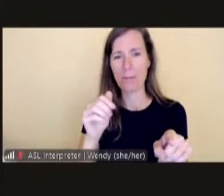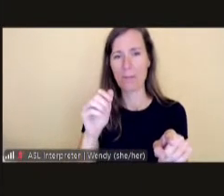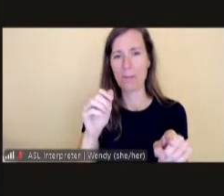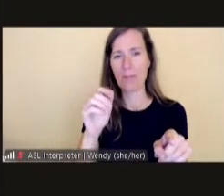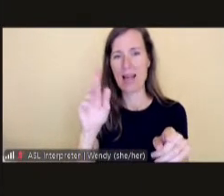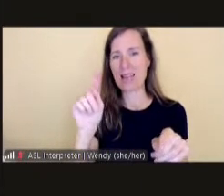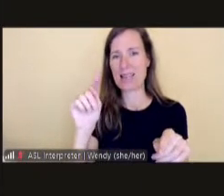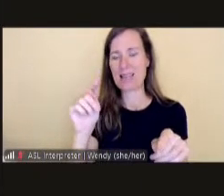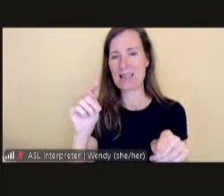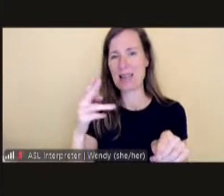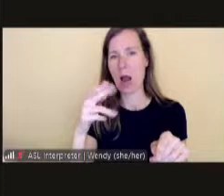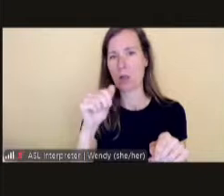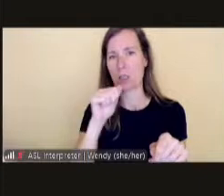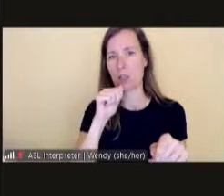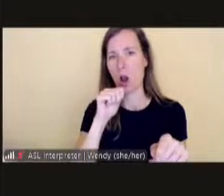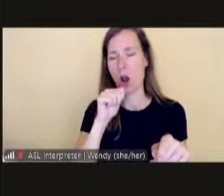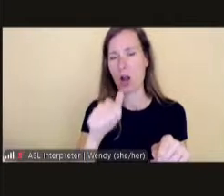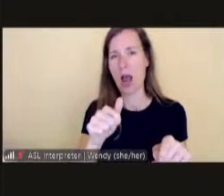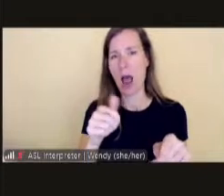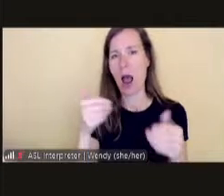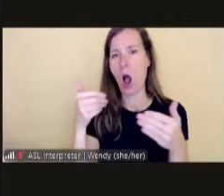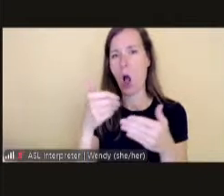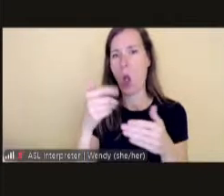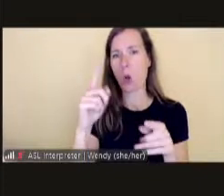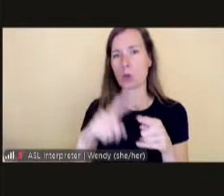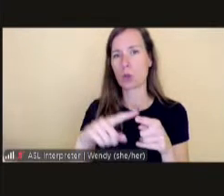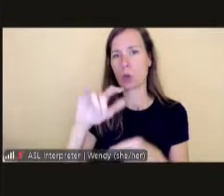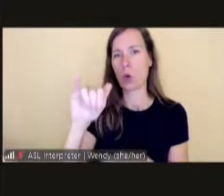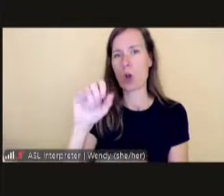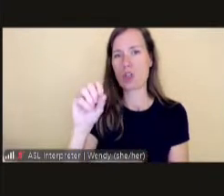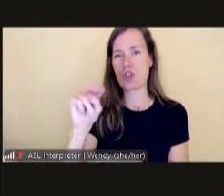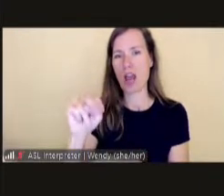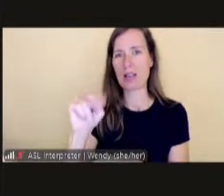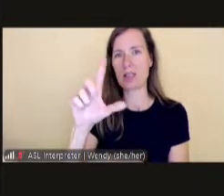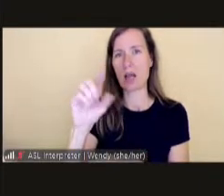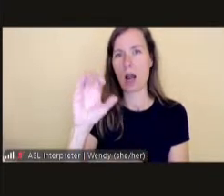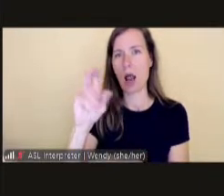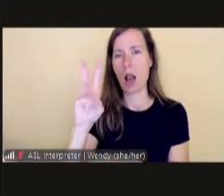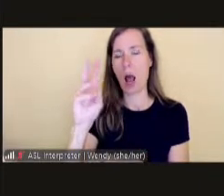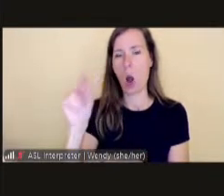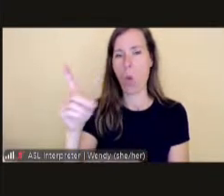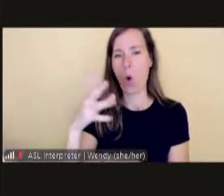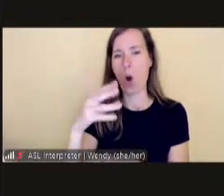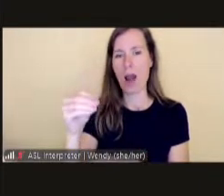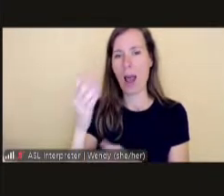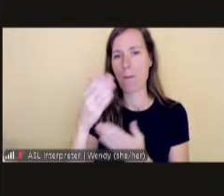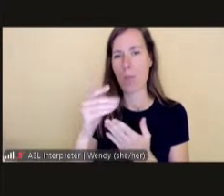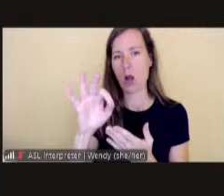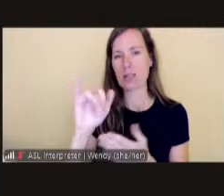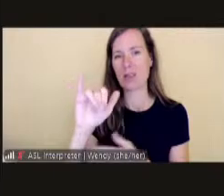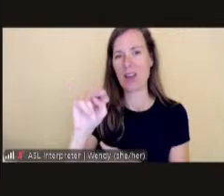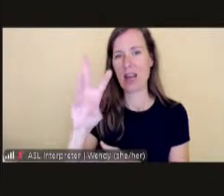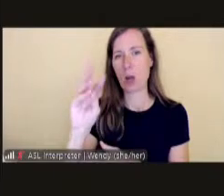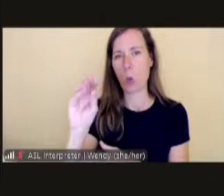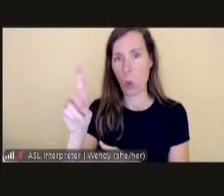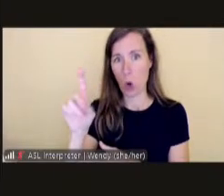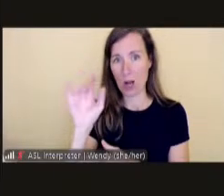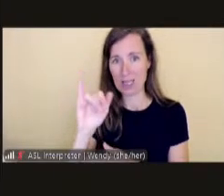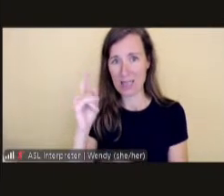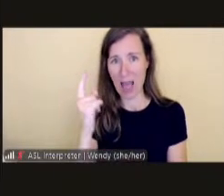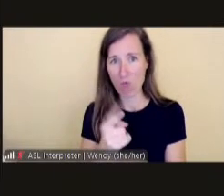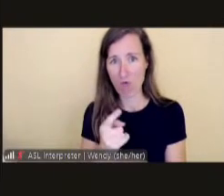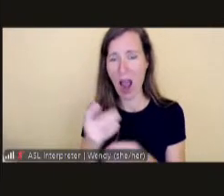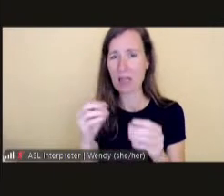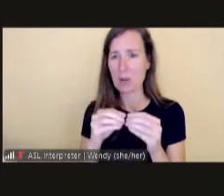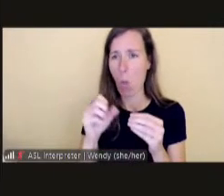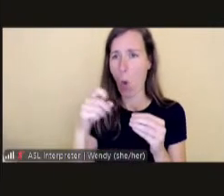closer to Jason Lockwood as well as almost parts of Inwood there. Is that correct? There'll be more space,